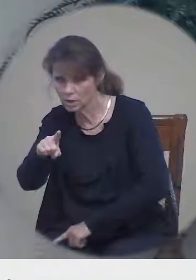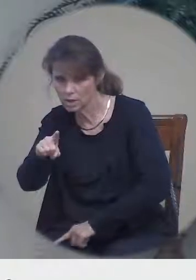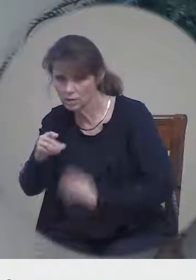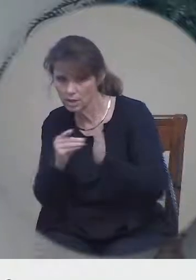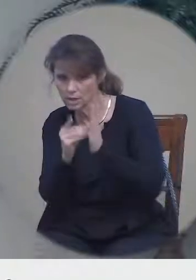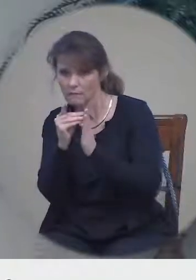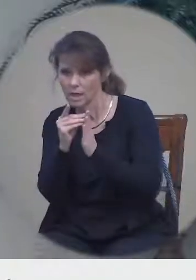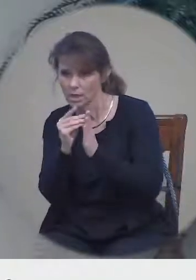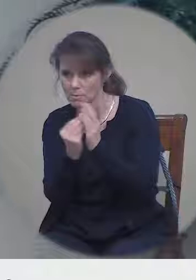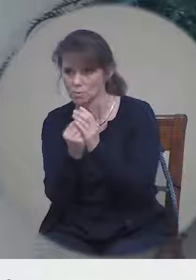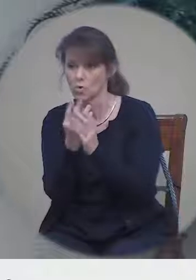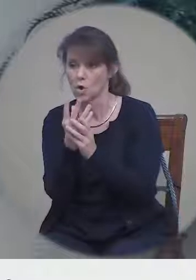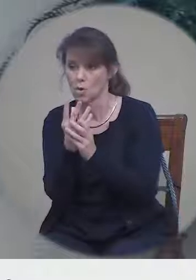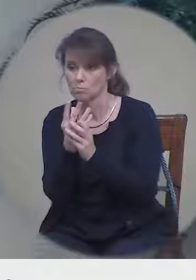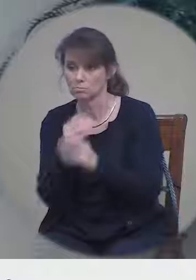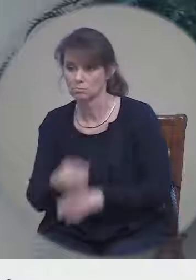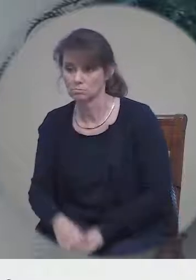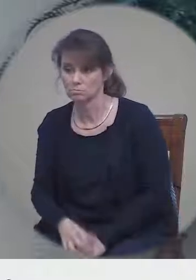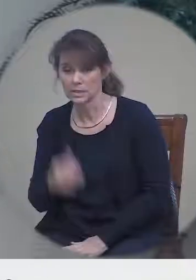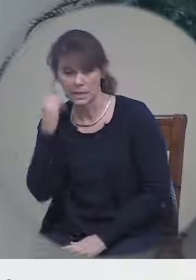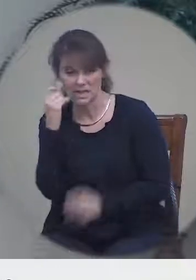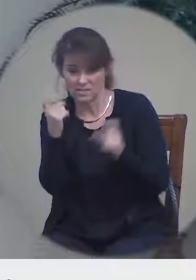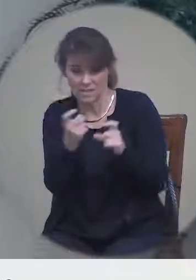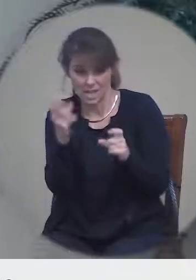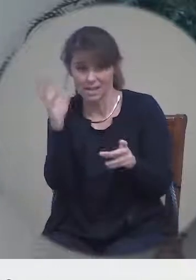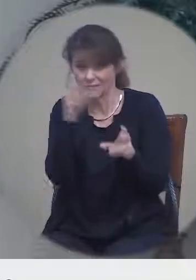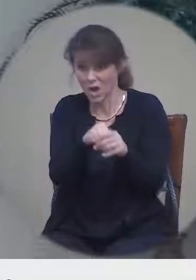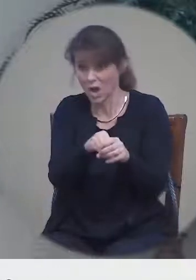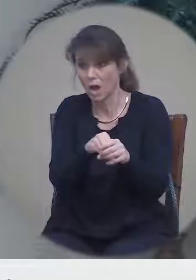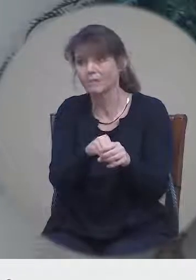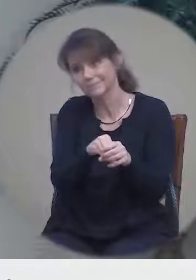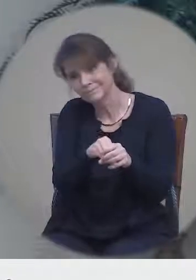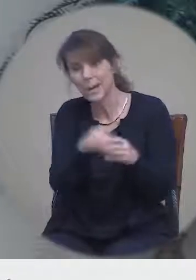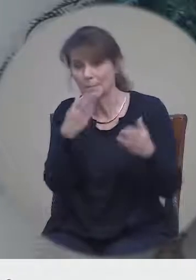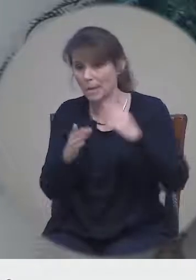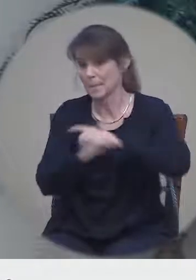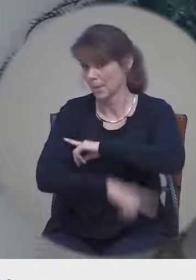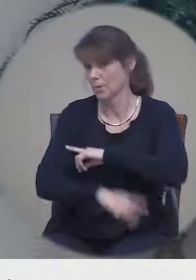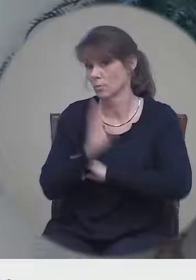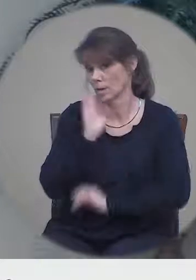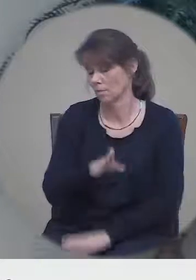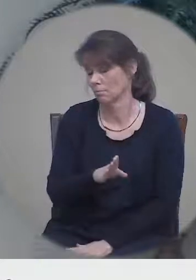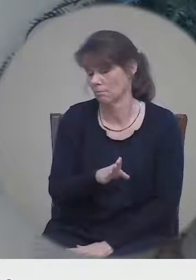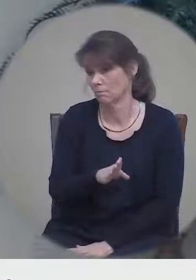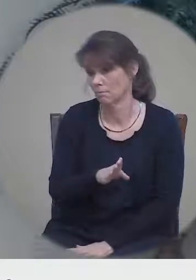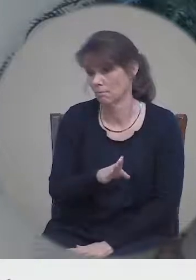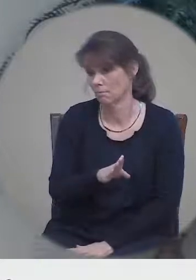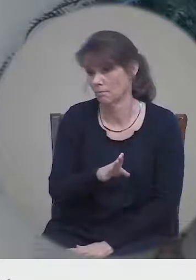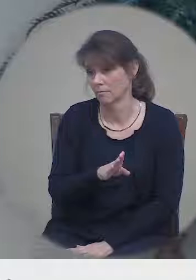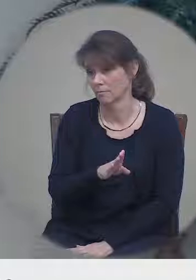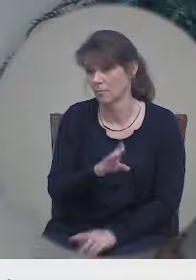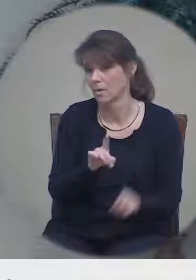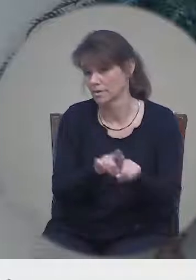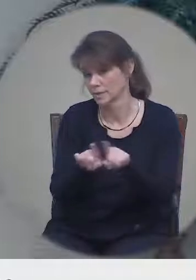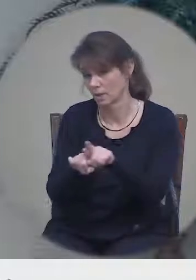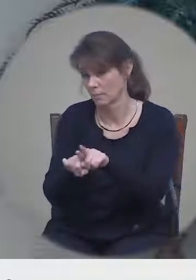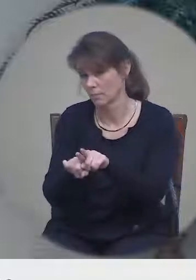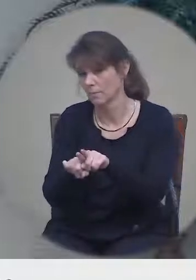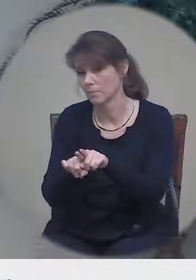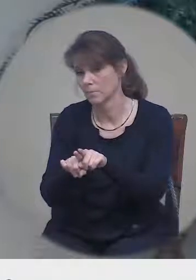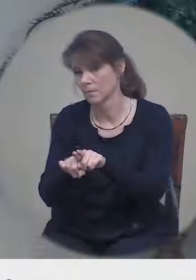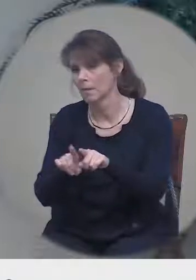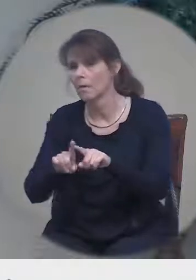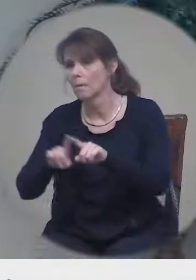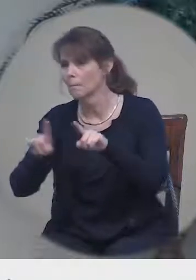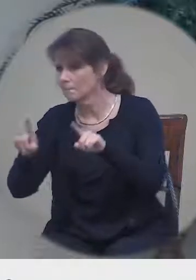It may accompany punishment if sin is involved, but principally it is